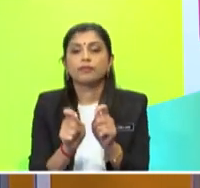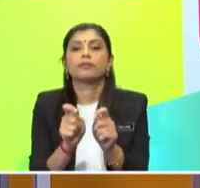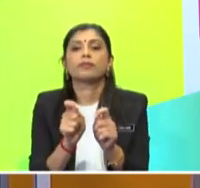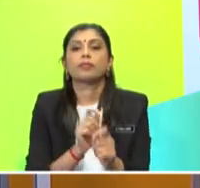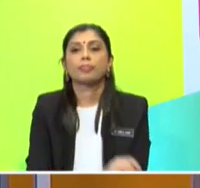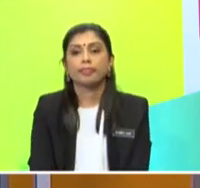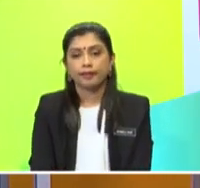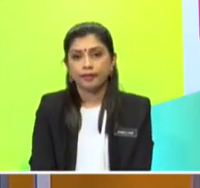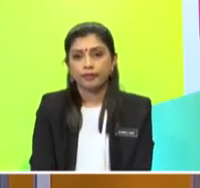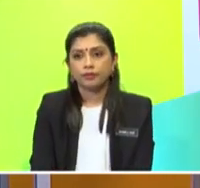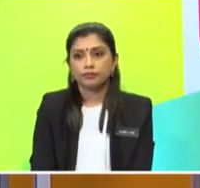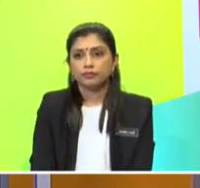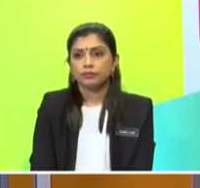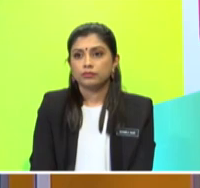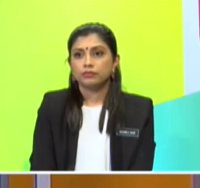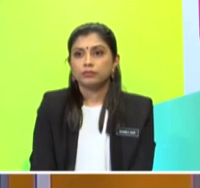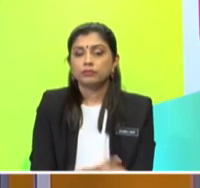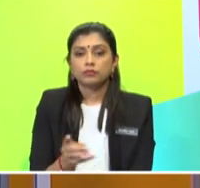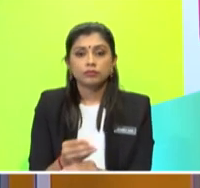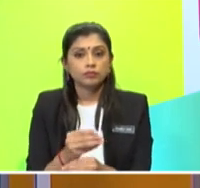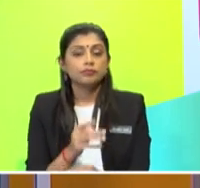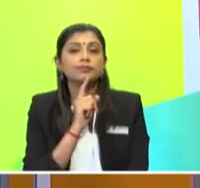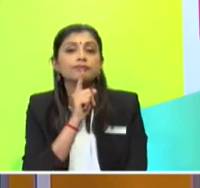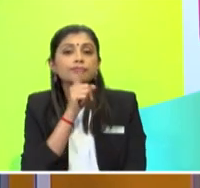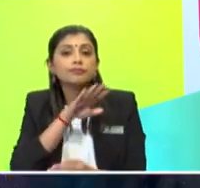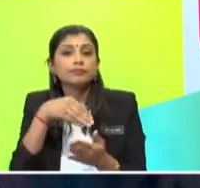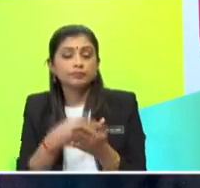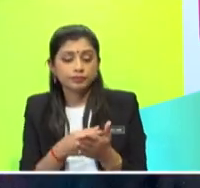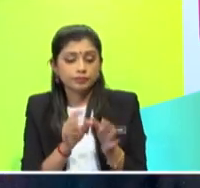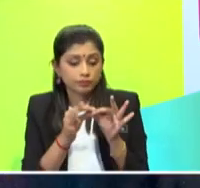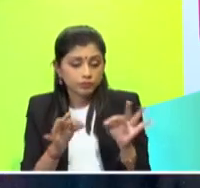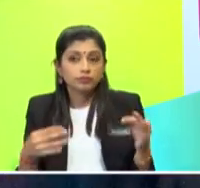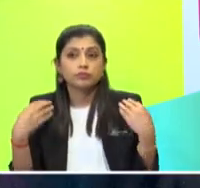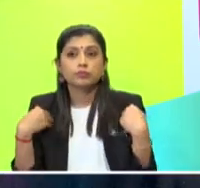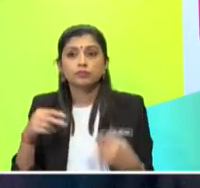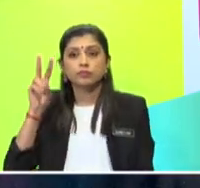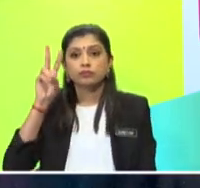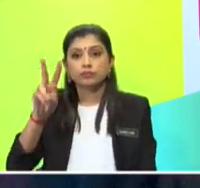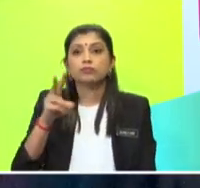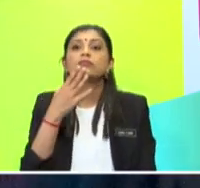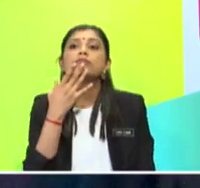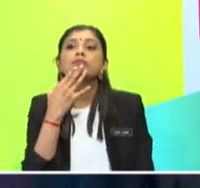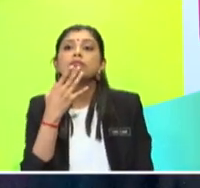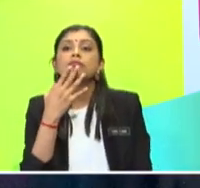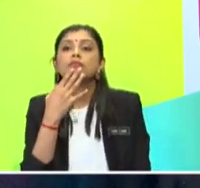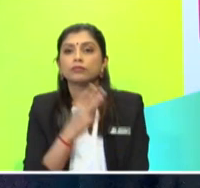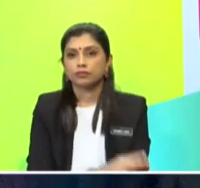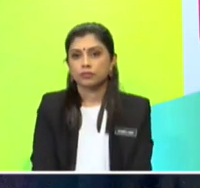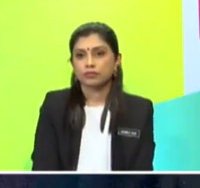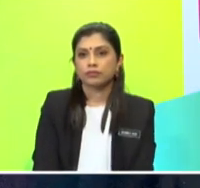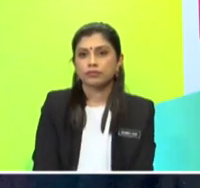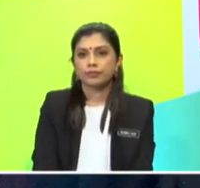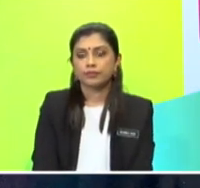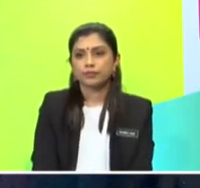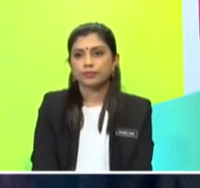you must make sure in every sentence you need to have two colors. Two colors. Not to forget your linking words, your